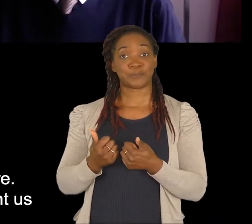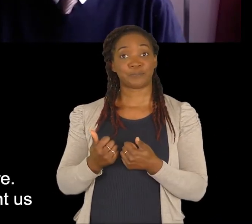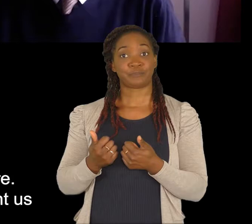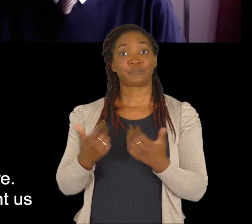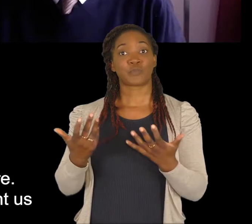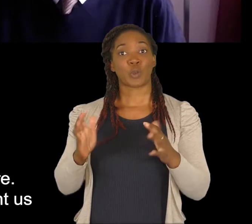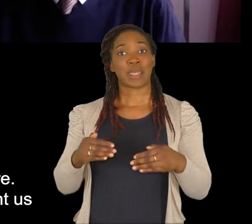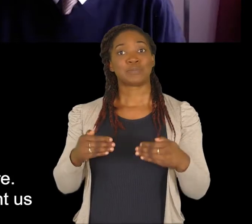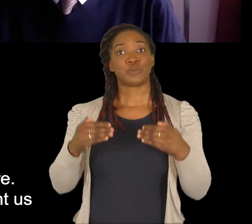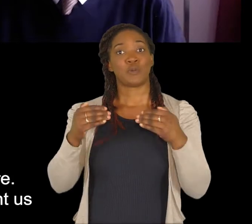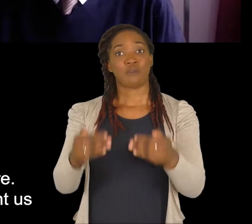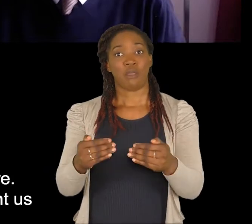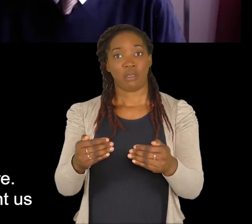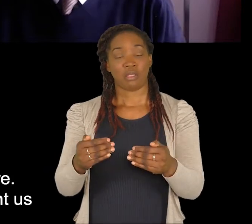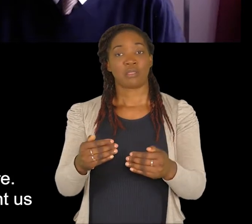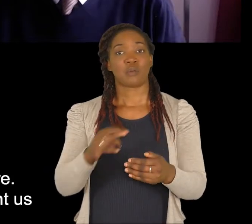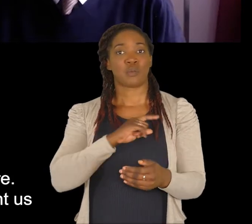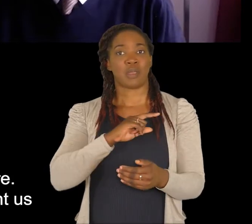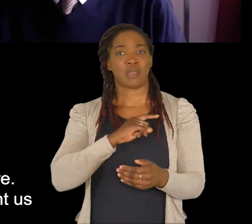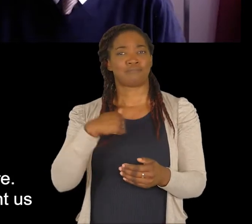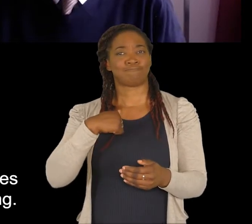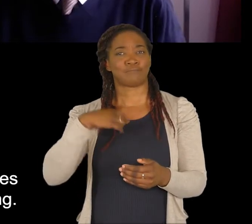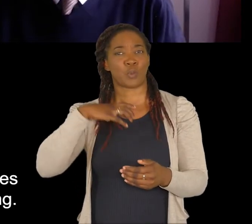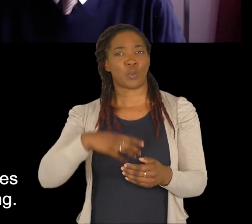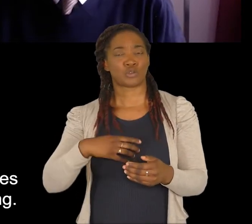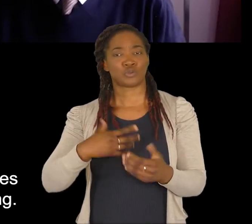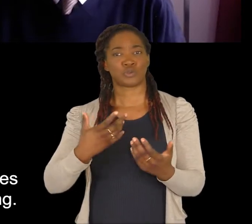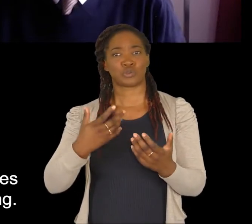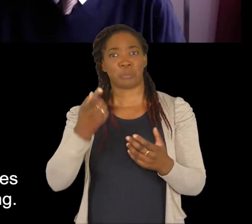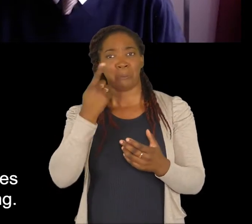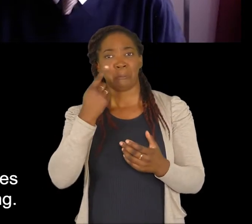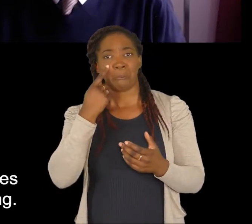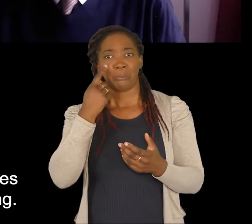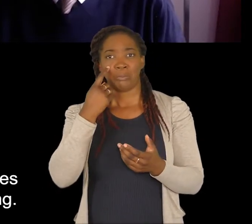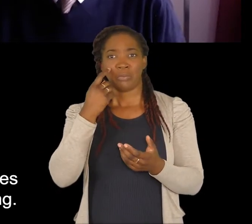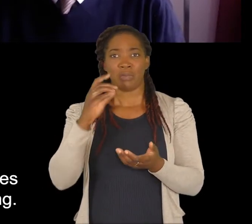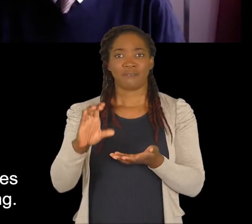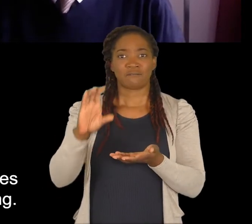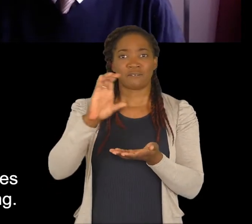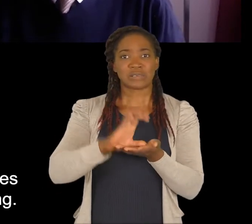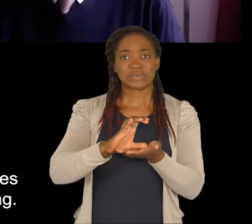So let's move on, because I want us to get into funding.